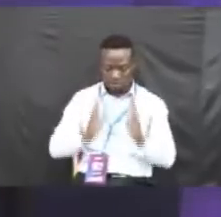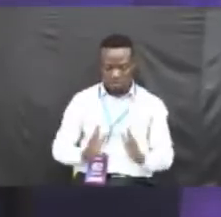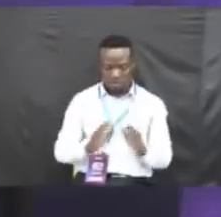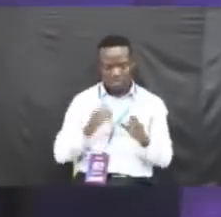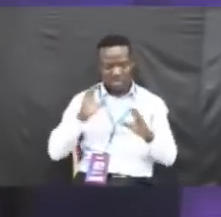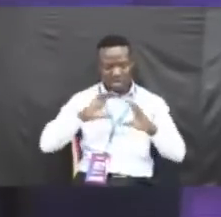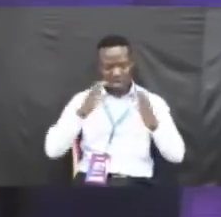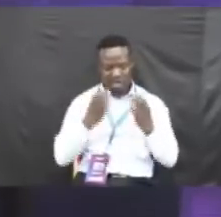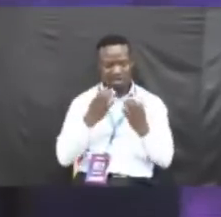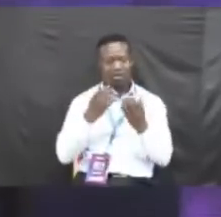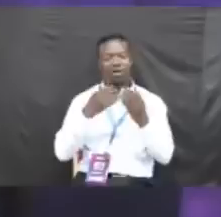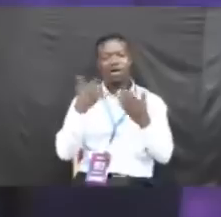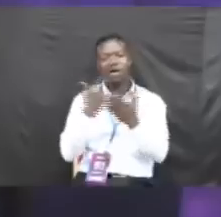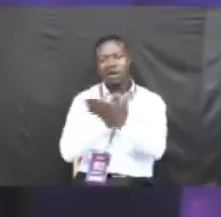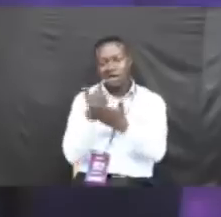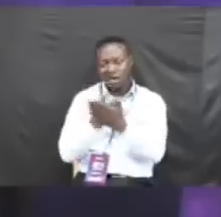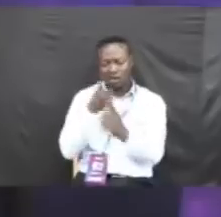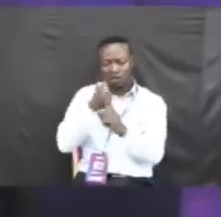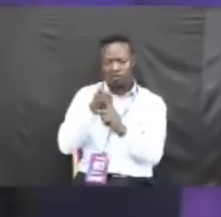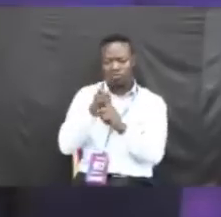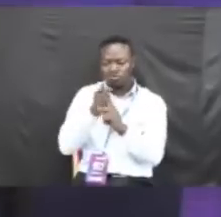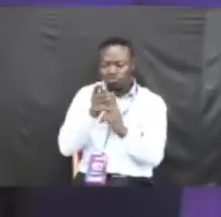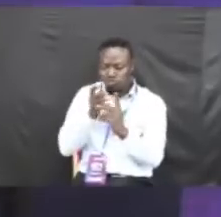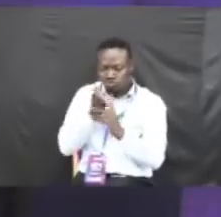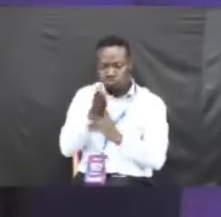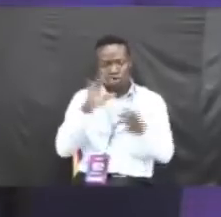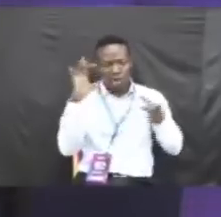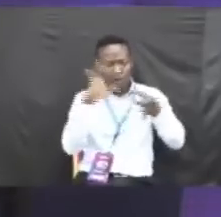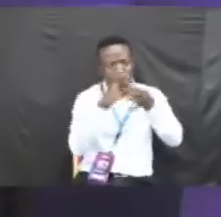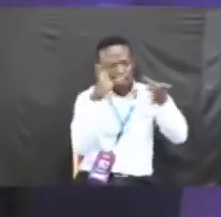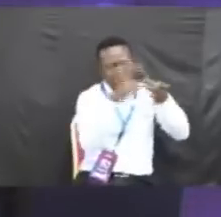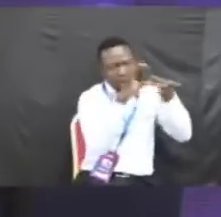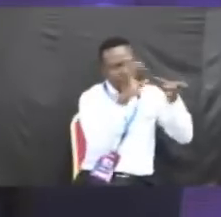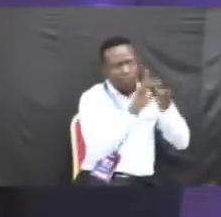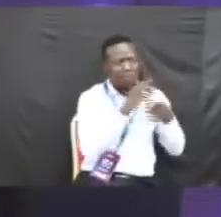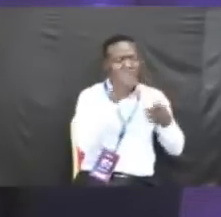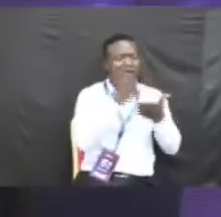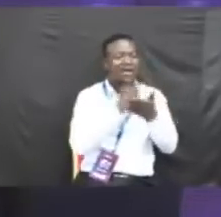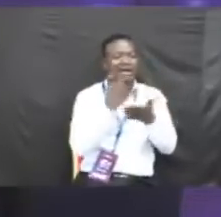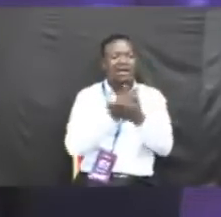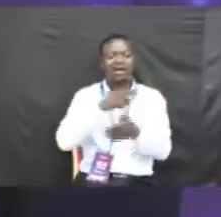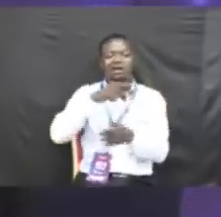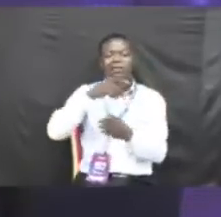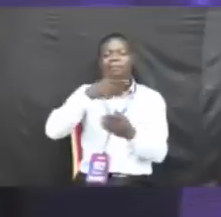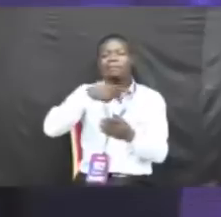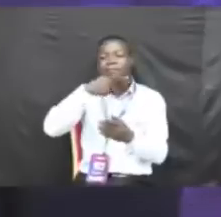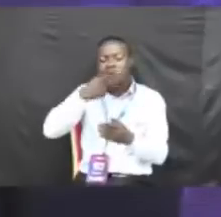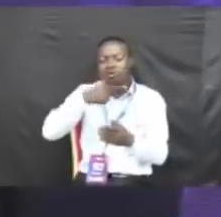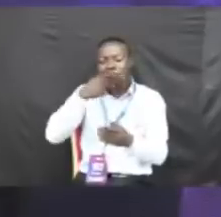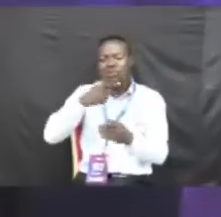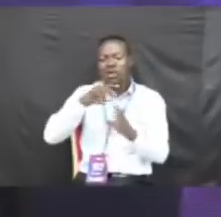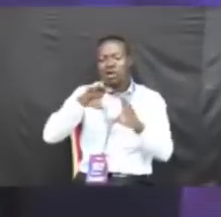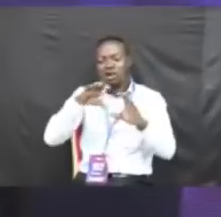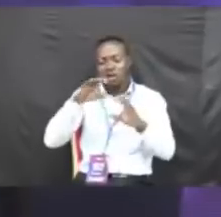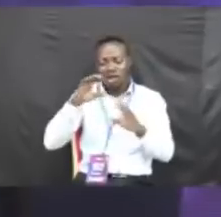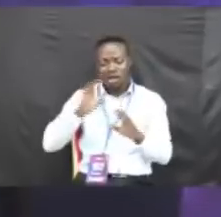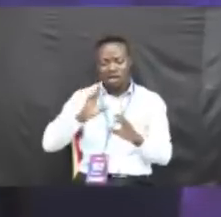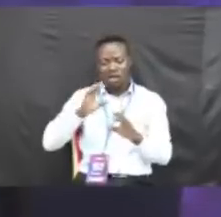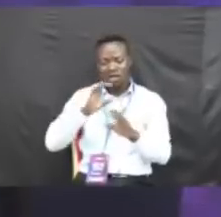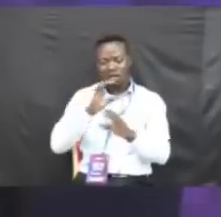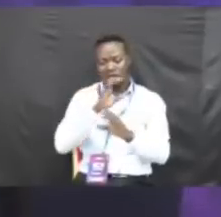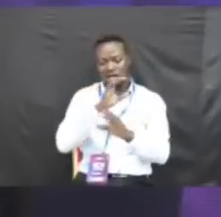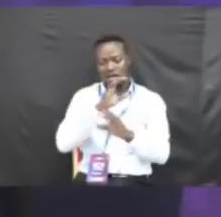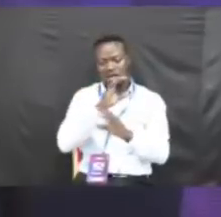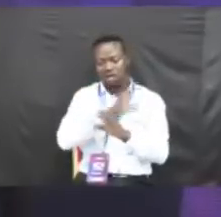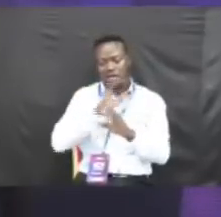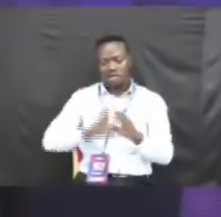Ghana through our collaborations with the Ghana Pentecostal and Charismatic Council will continue to support